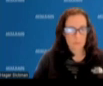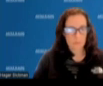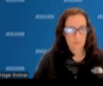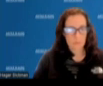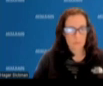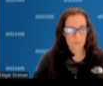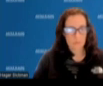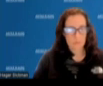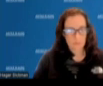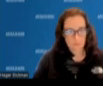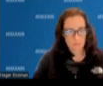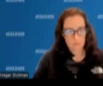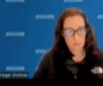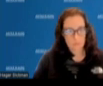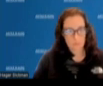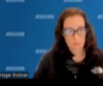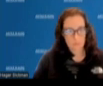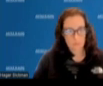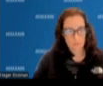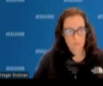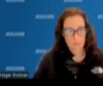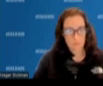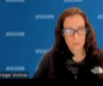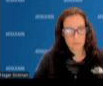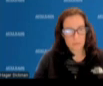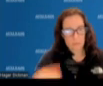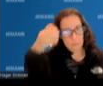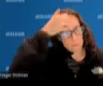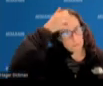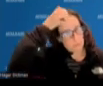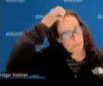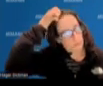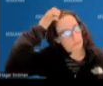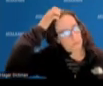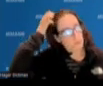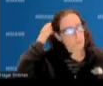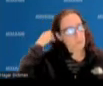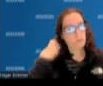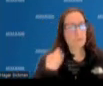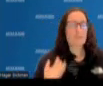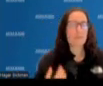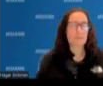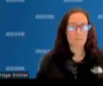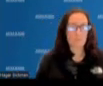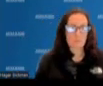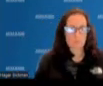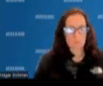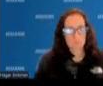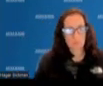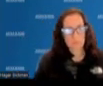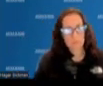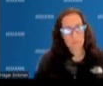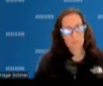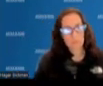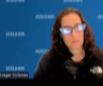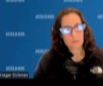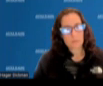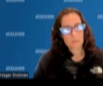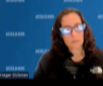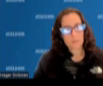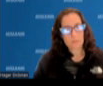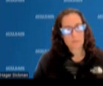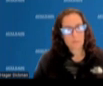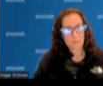of California's Medicaid expenditures. So the types of proposals being considered are removing